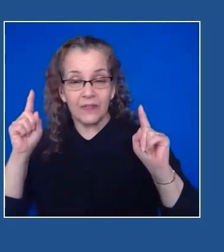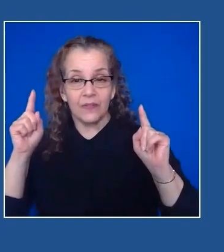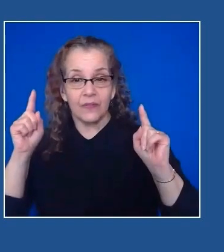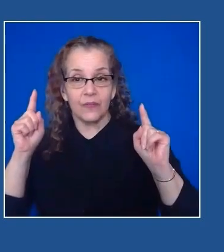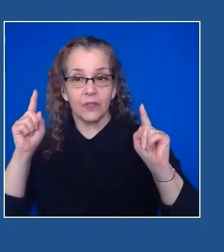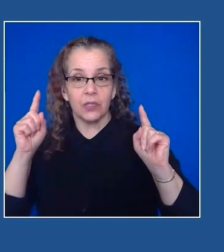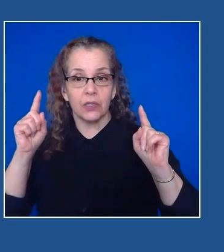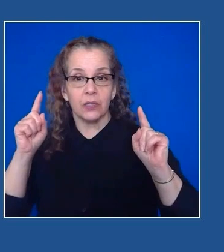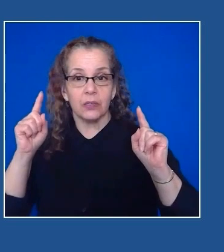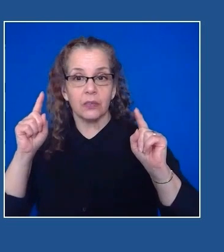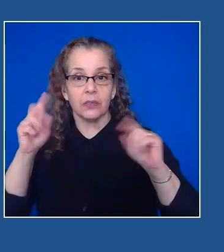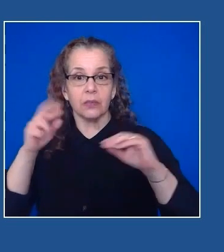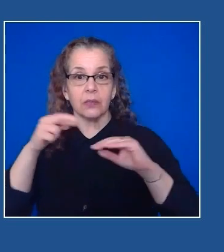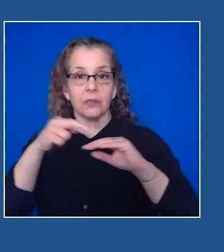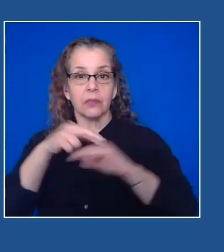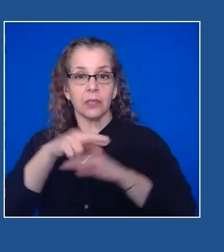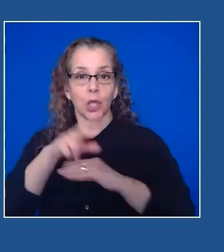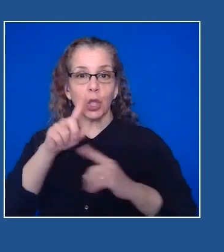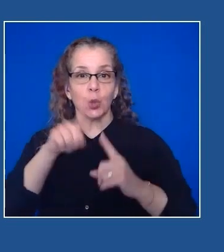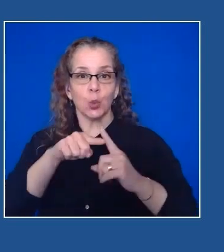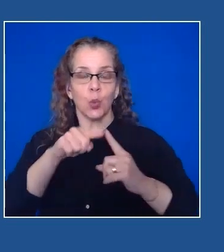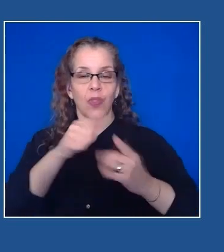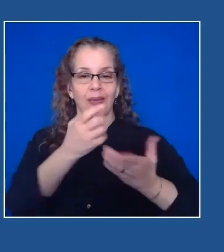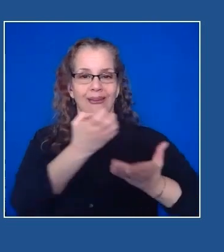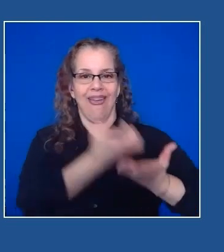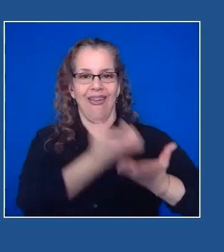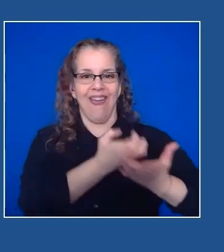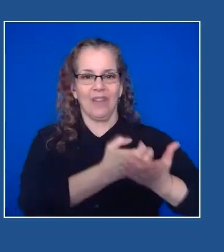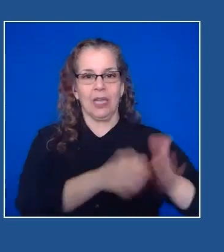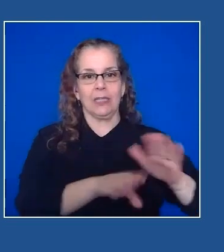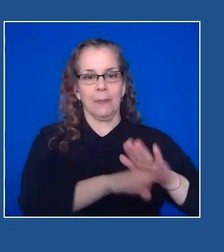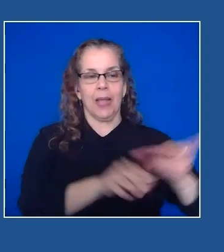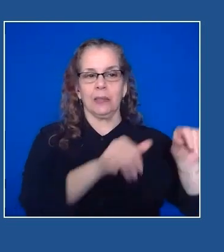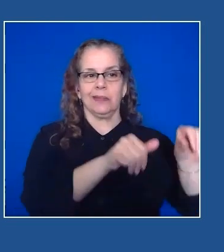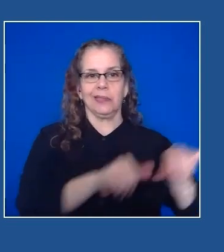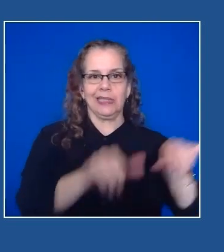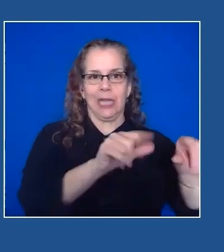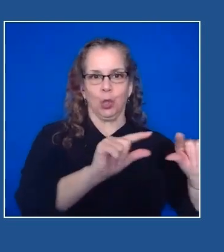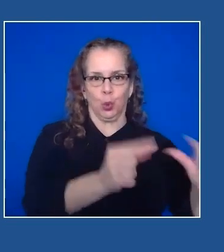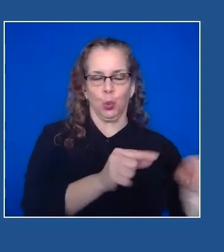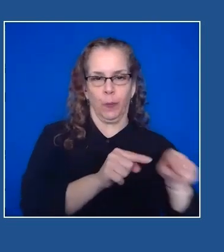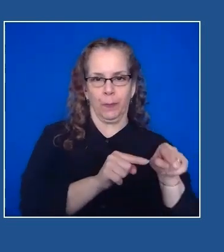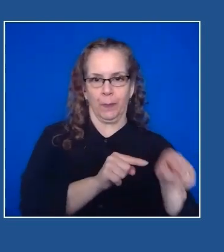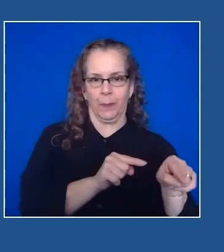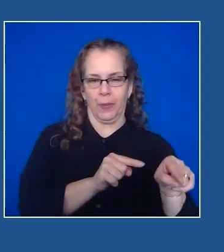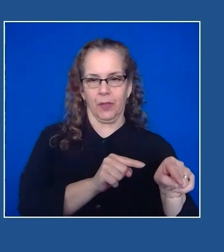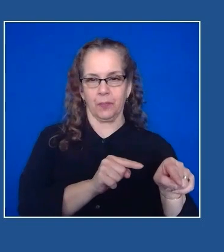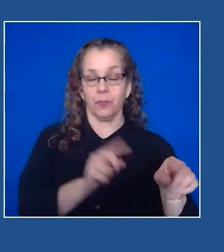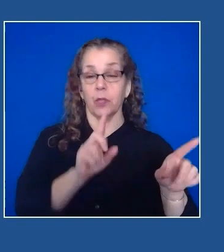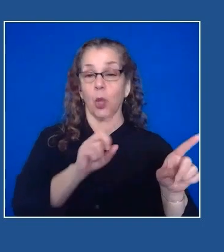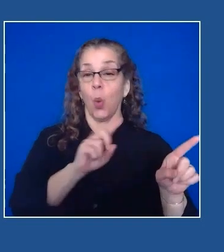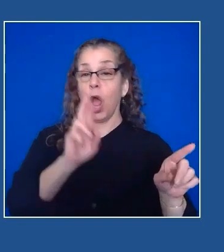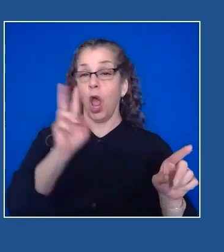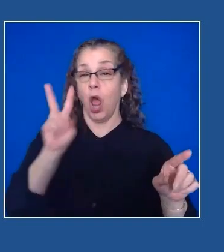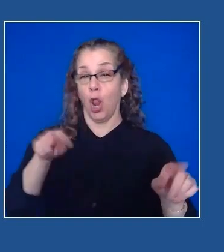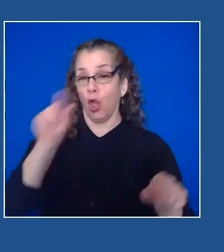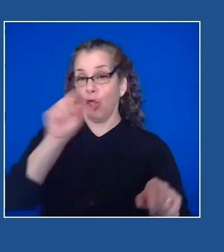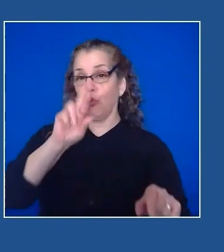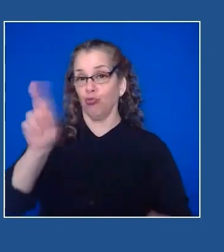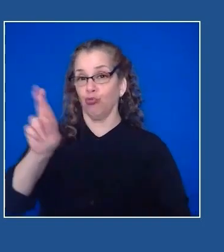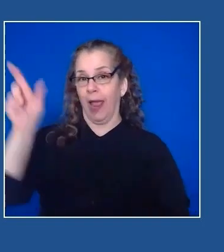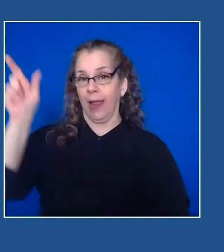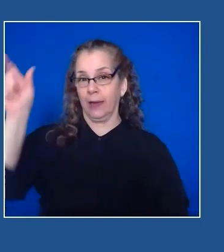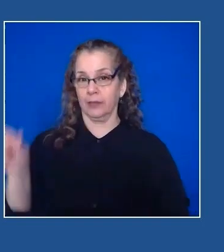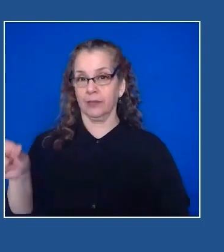true evidence-based treatment of the standard DBT skills group? So if you look on the right-hand side, the farmost column, you'll